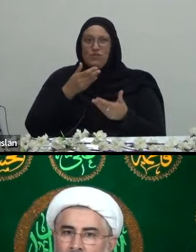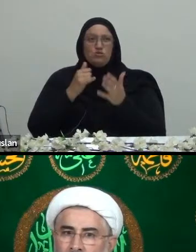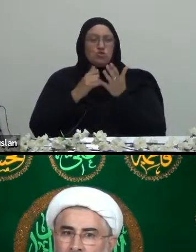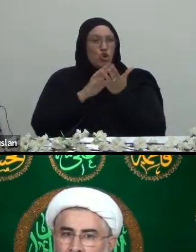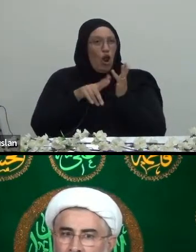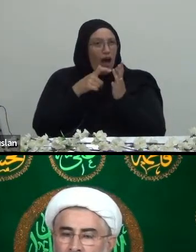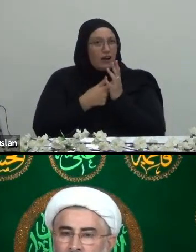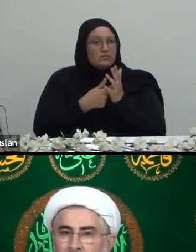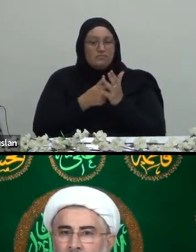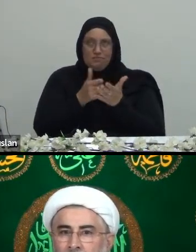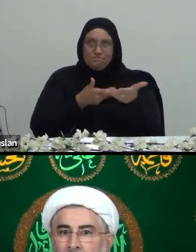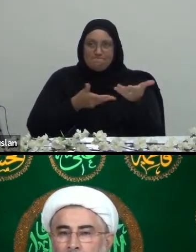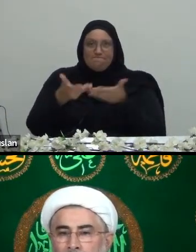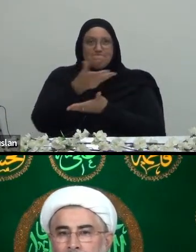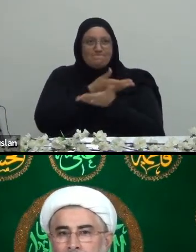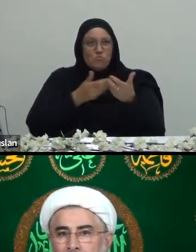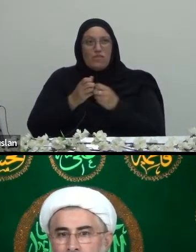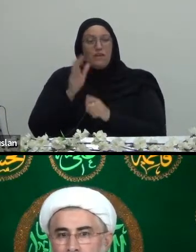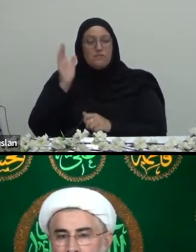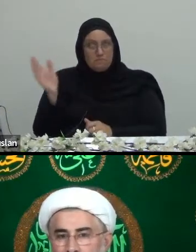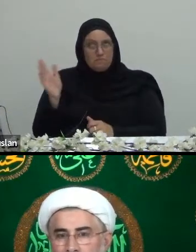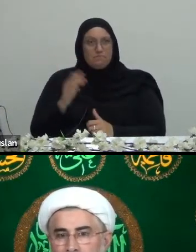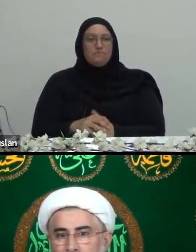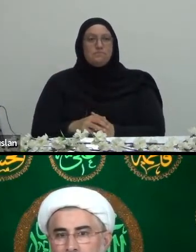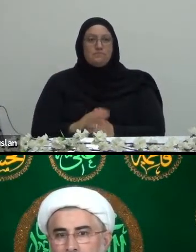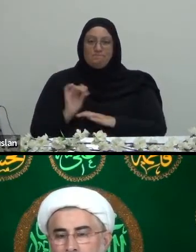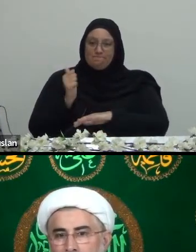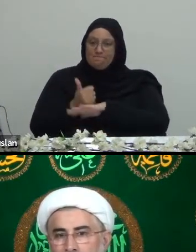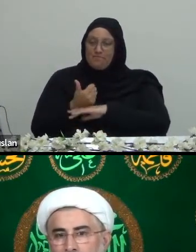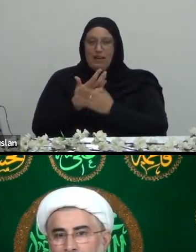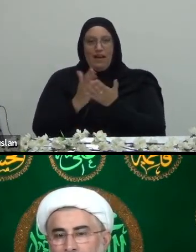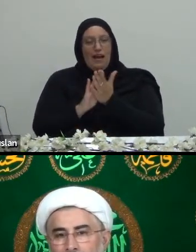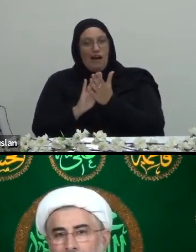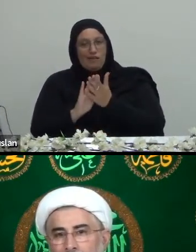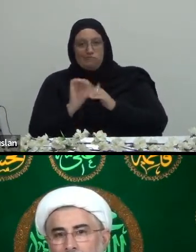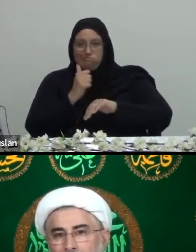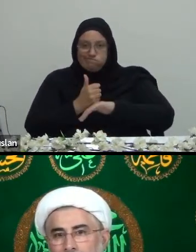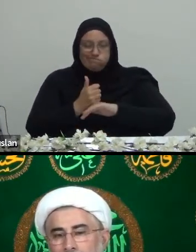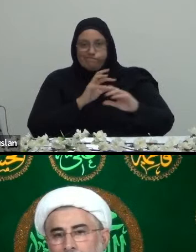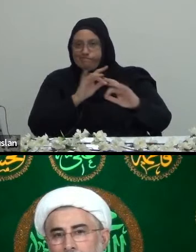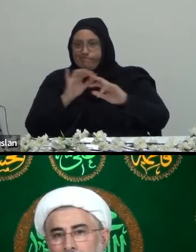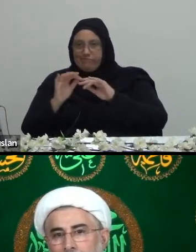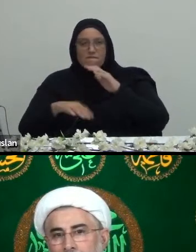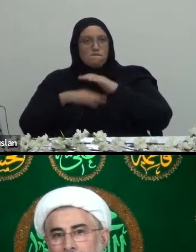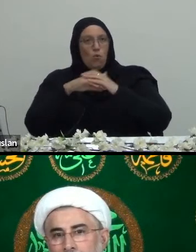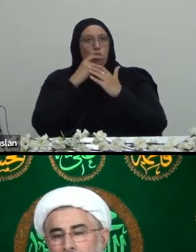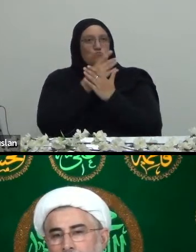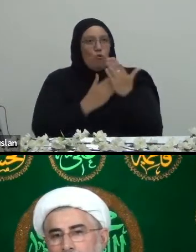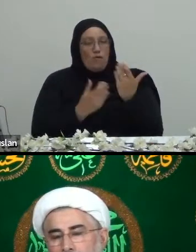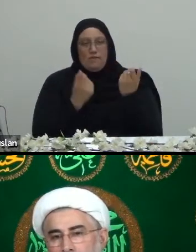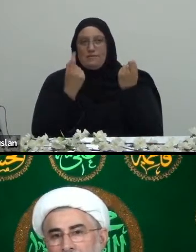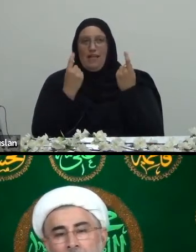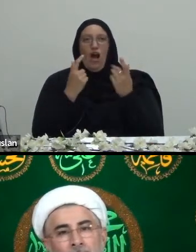of how it's been set up and so on, just to avoid any issues down the